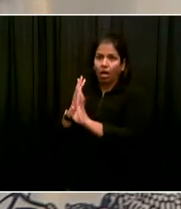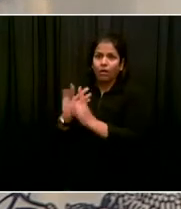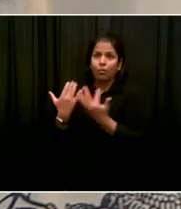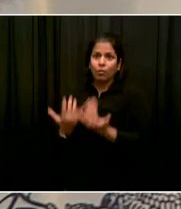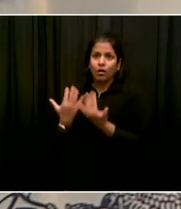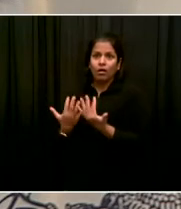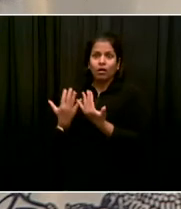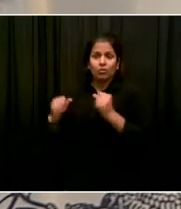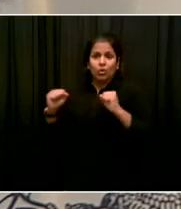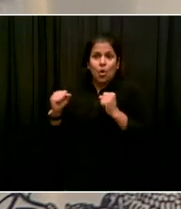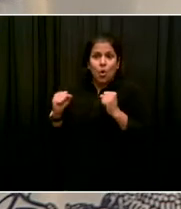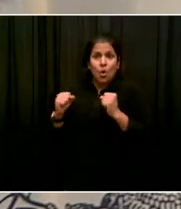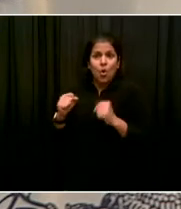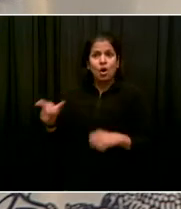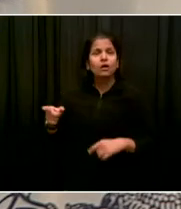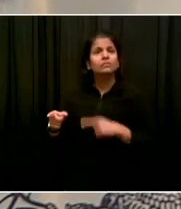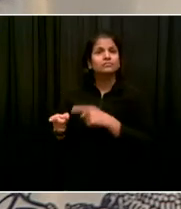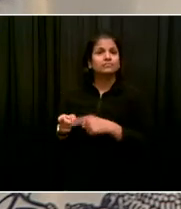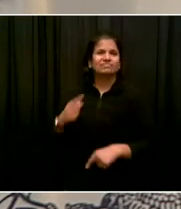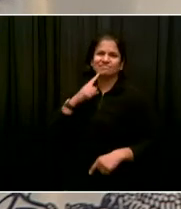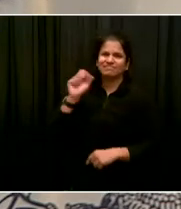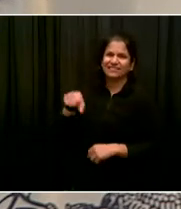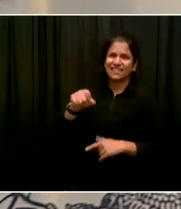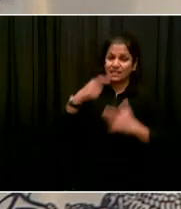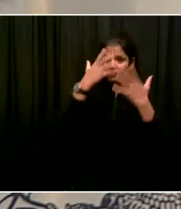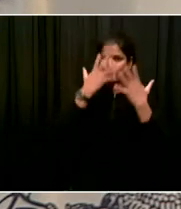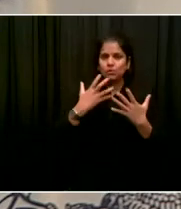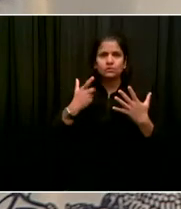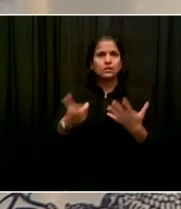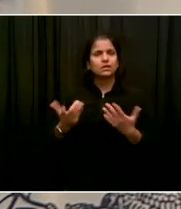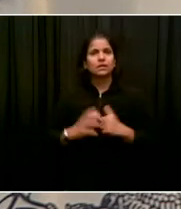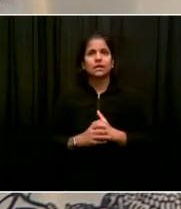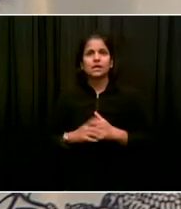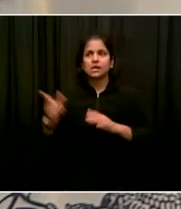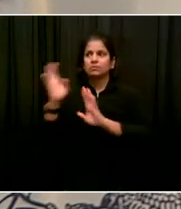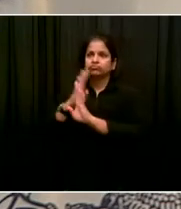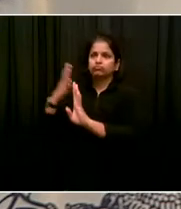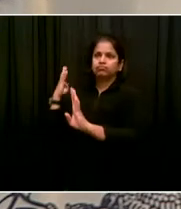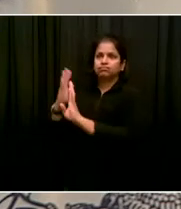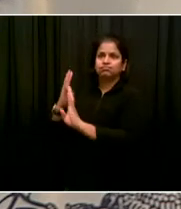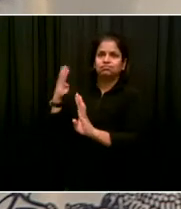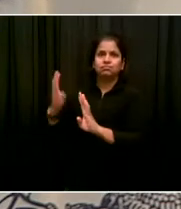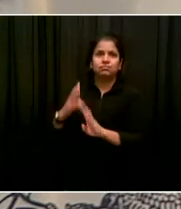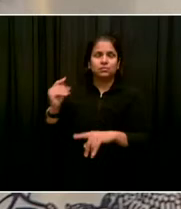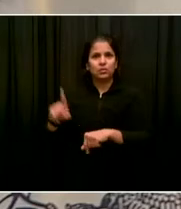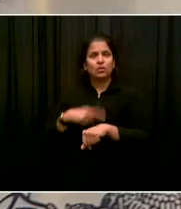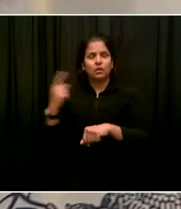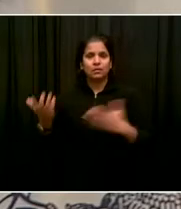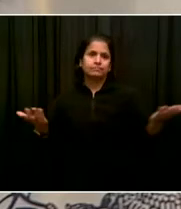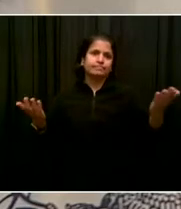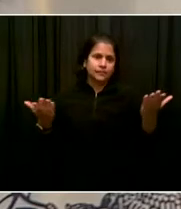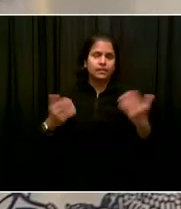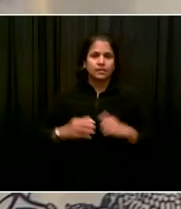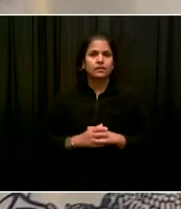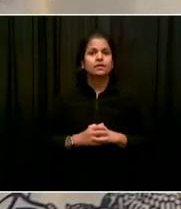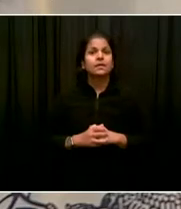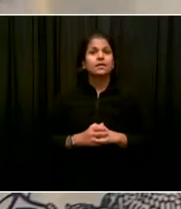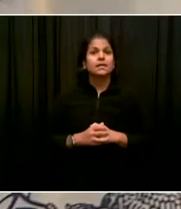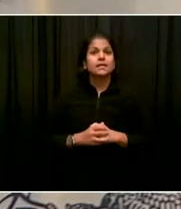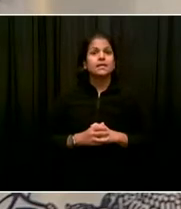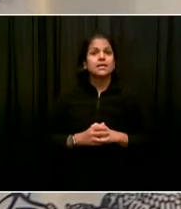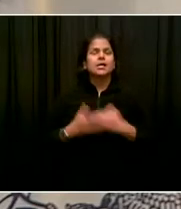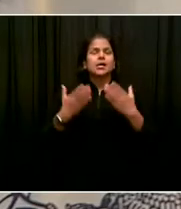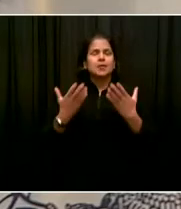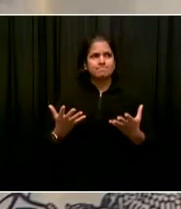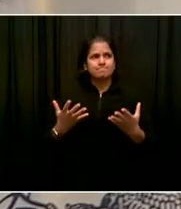and then Dr. Choksi, Dr. Long, anything they want to add. Steve, I think there's a sort of a,